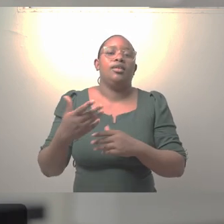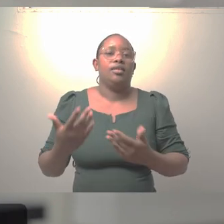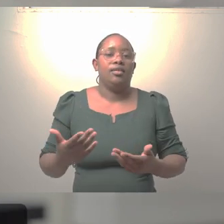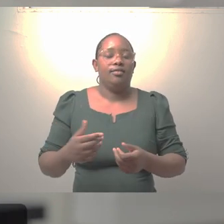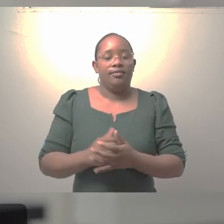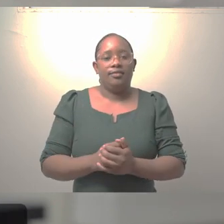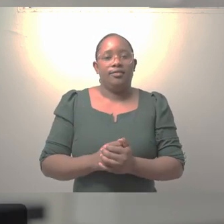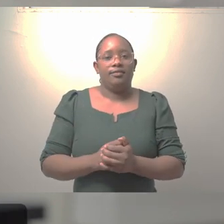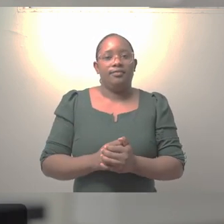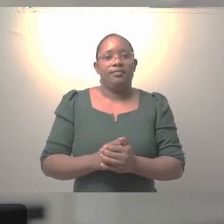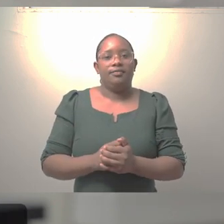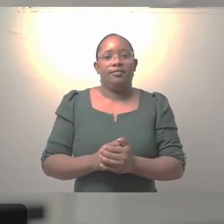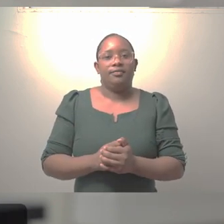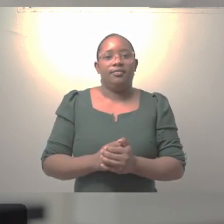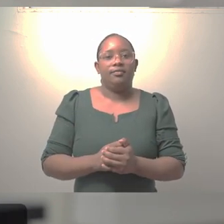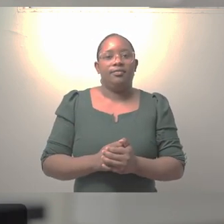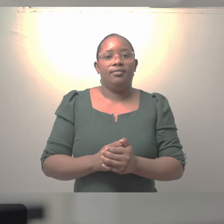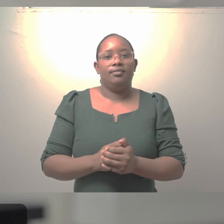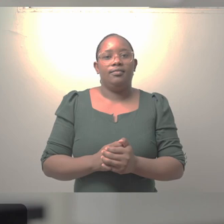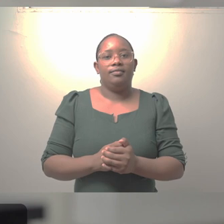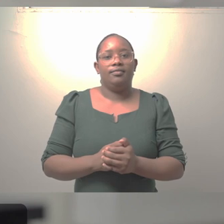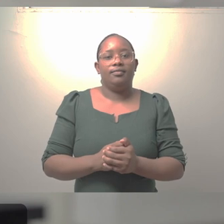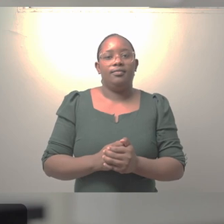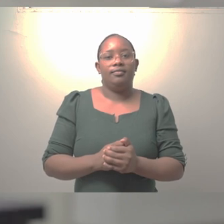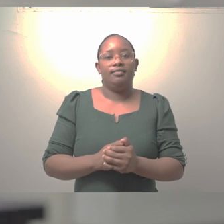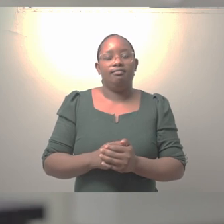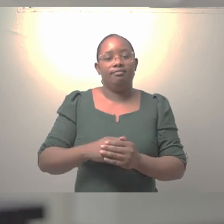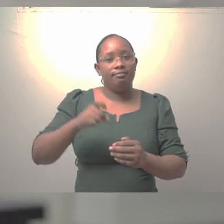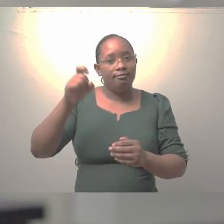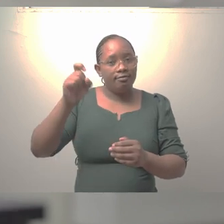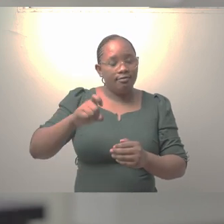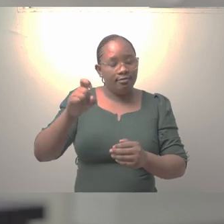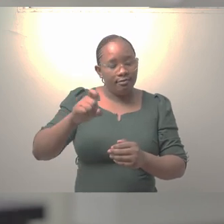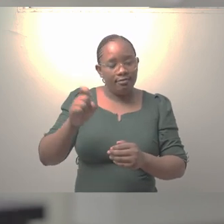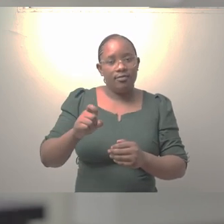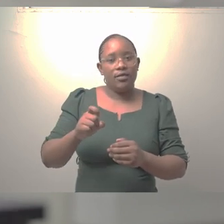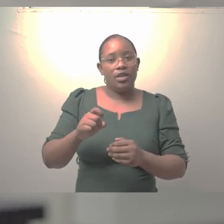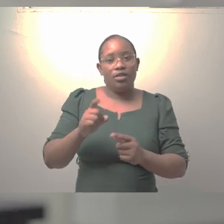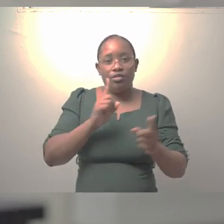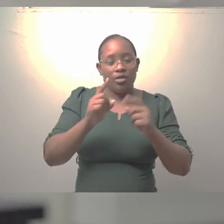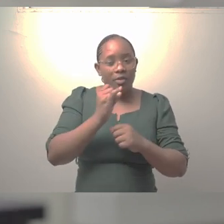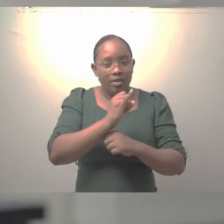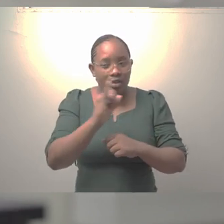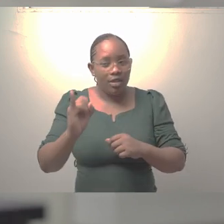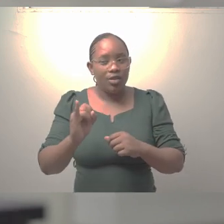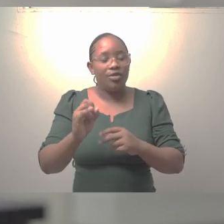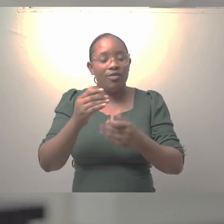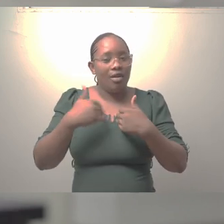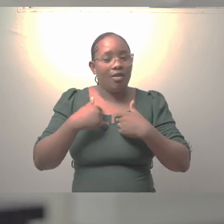that essentially has to be done, okay, at one time or the other. So we need to address the issues